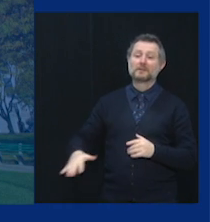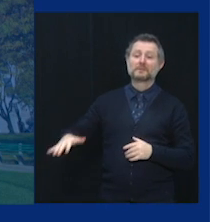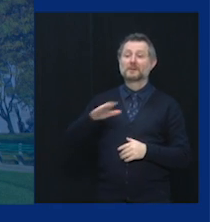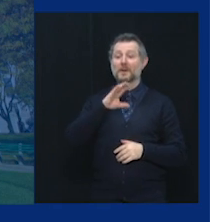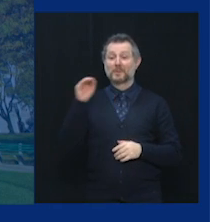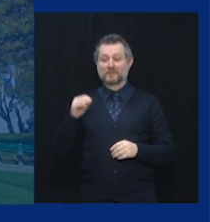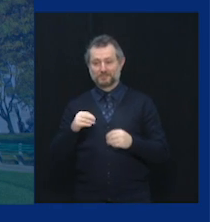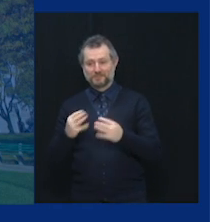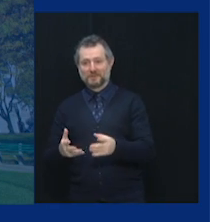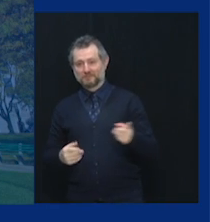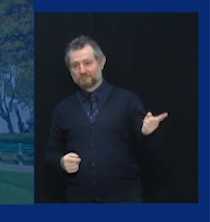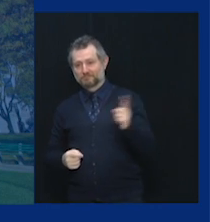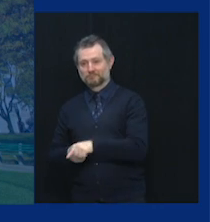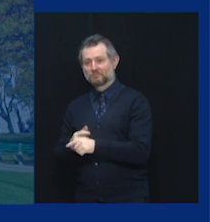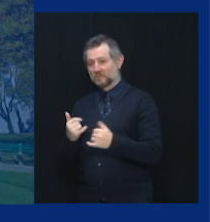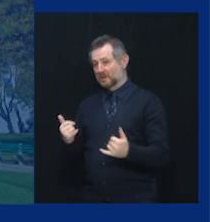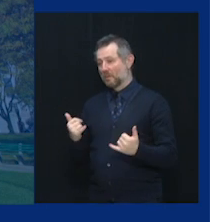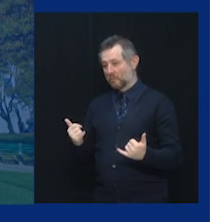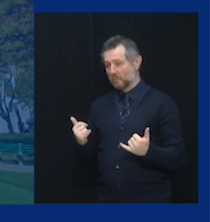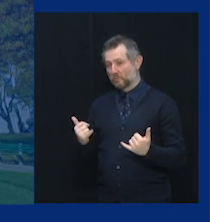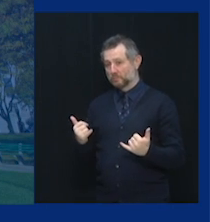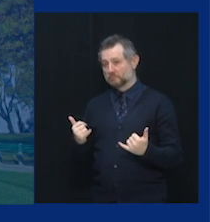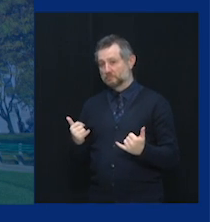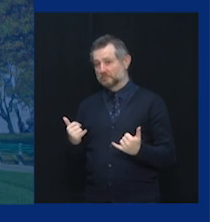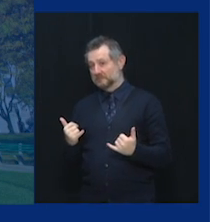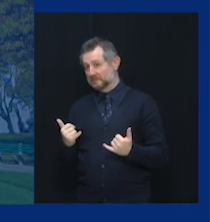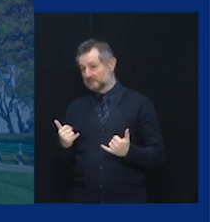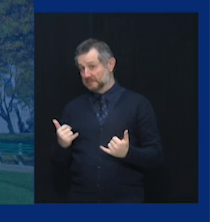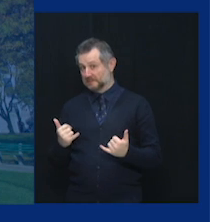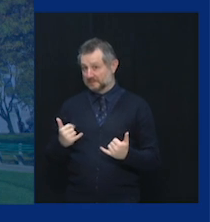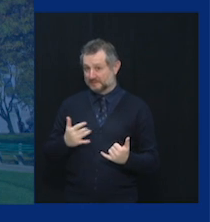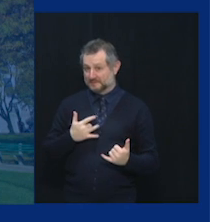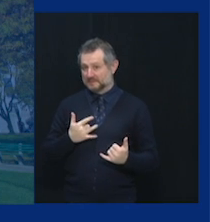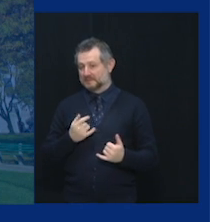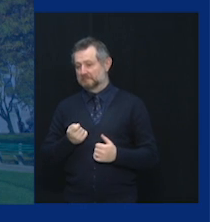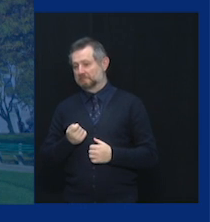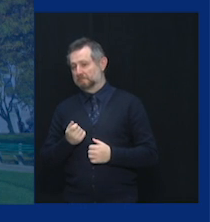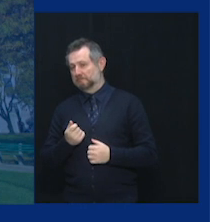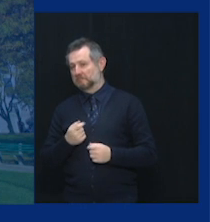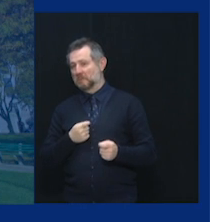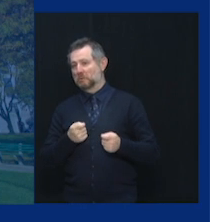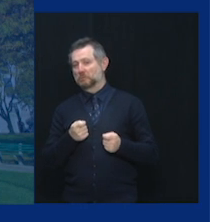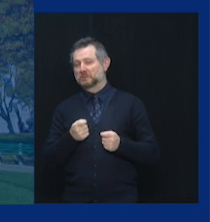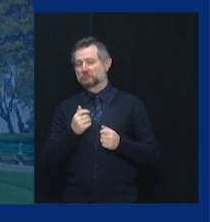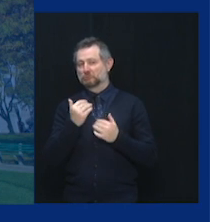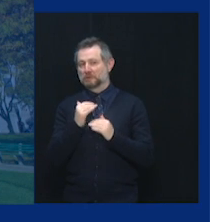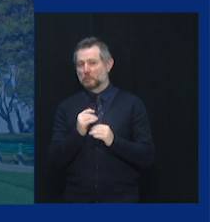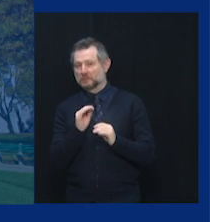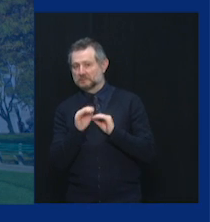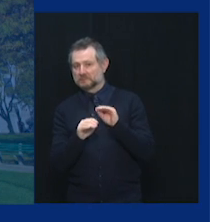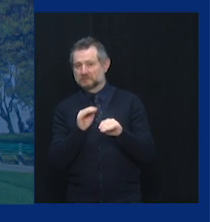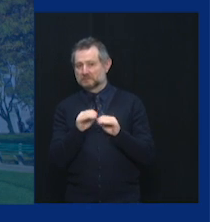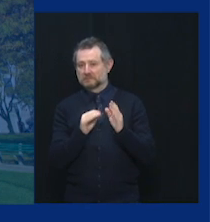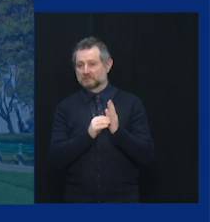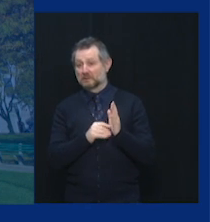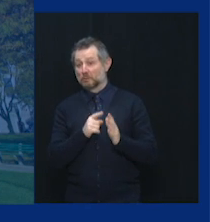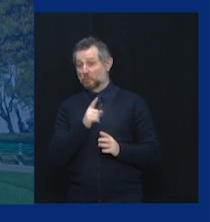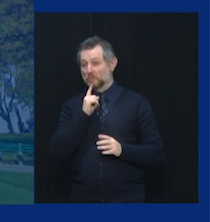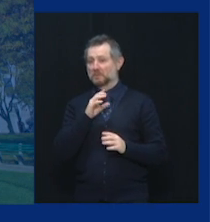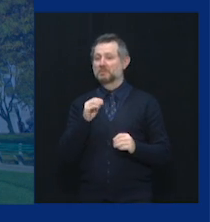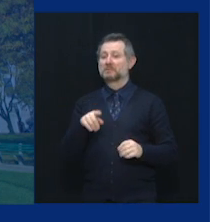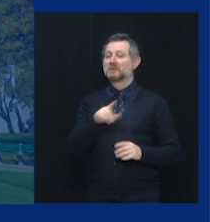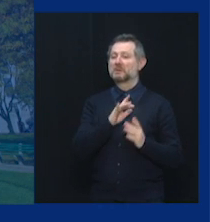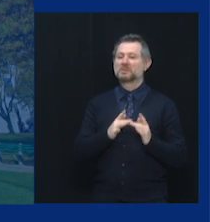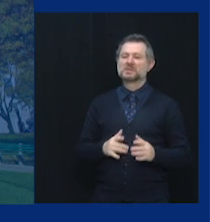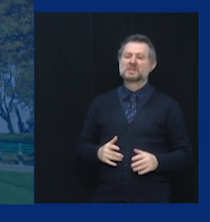which now have limited regulation from the state and can often be very abusive to